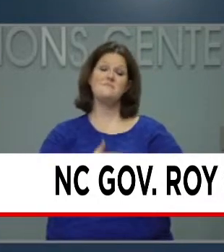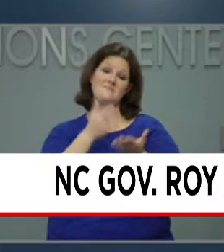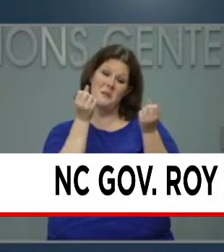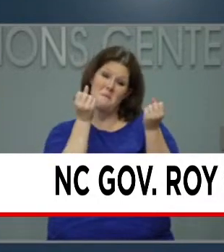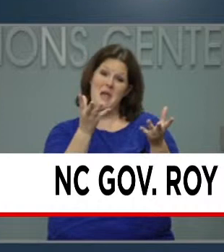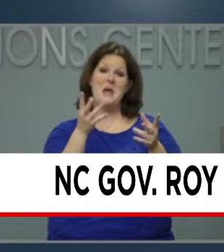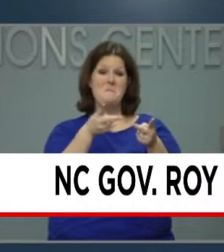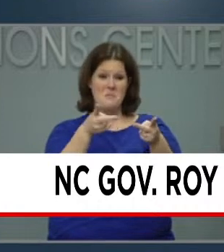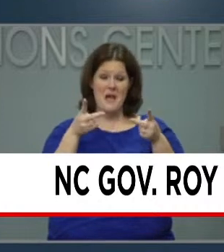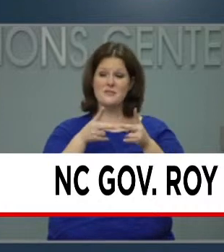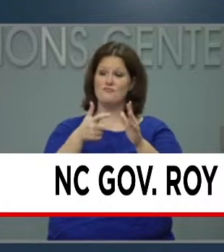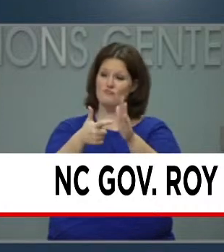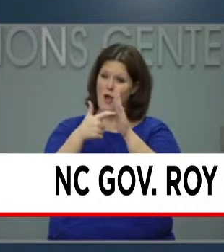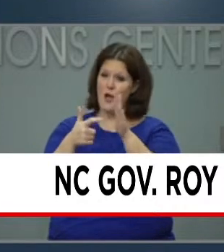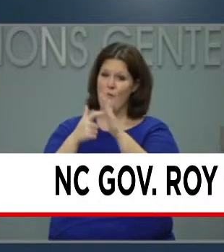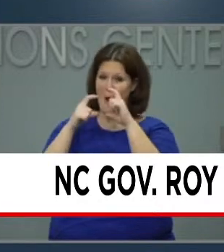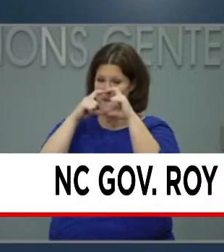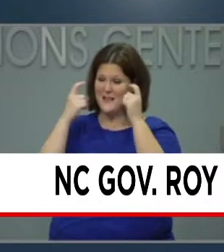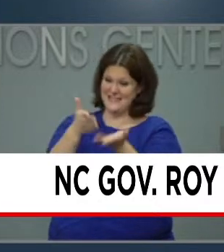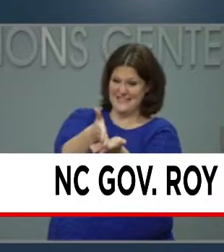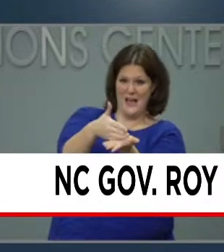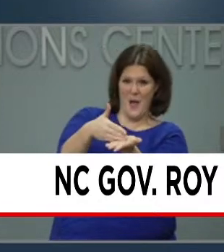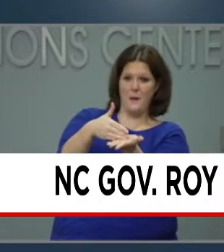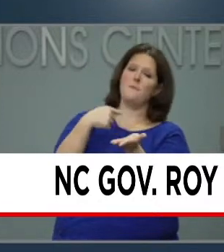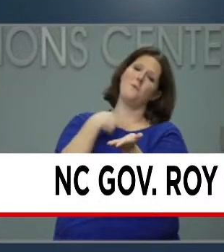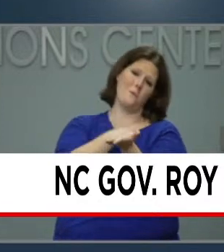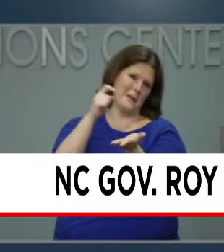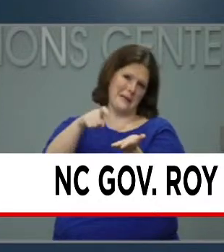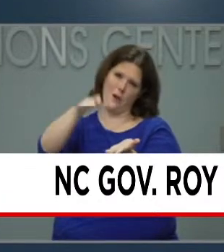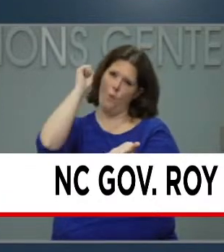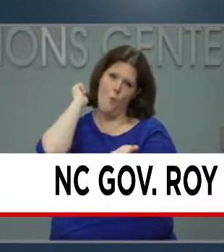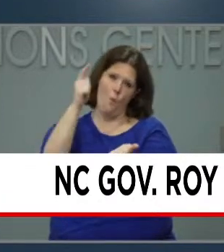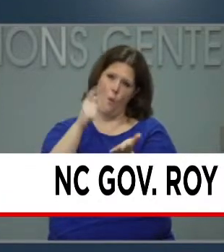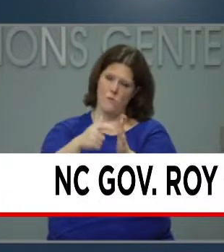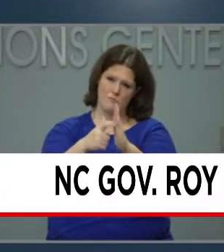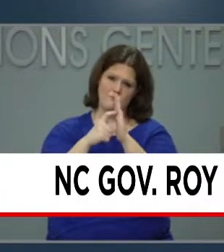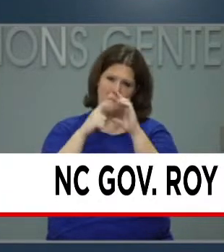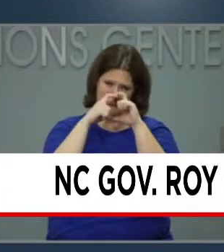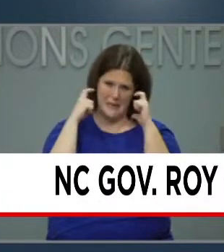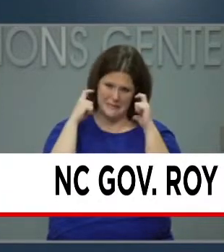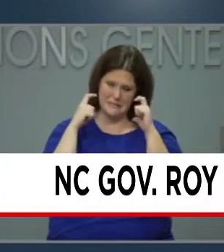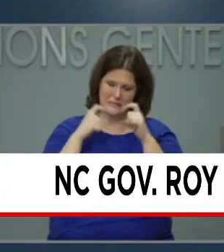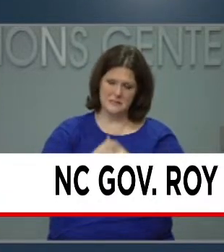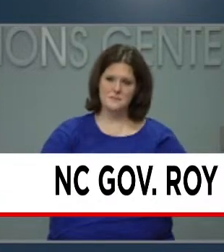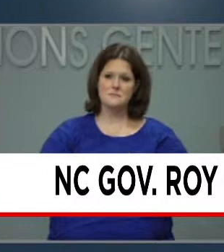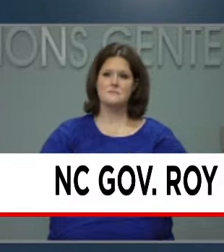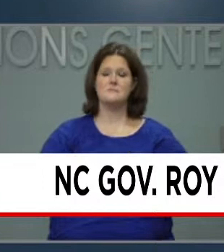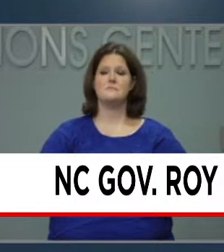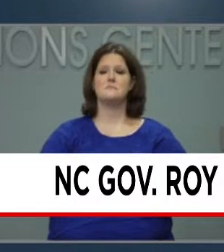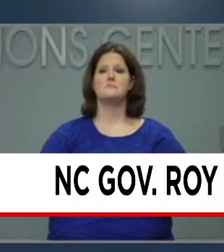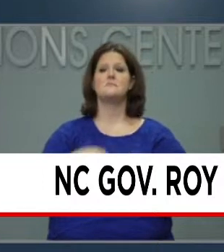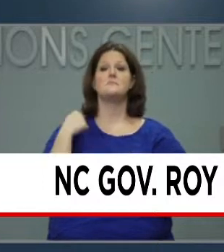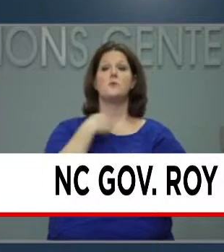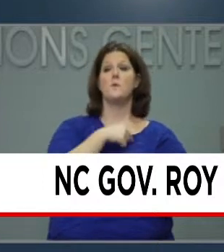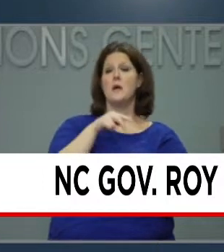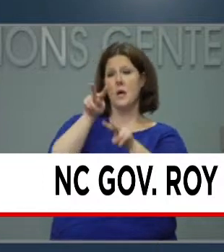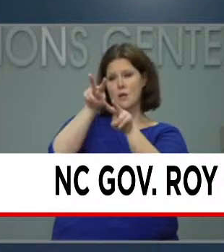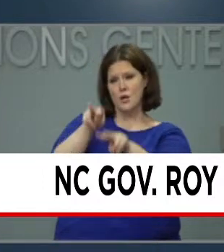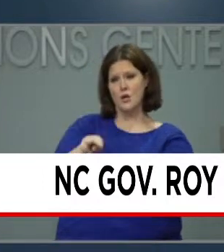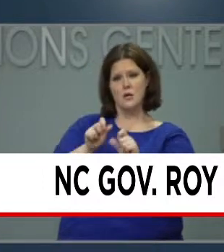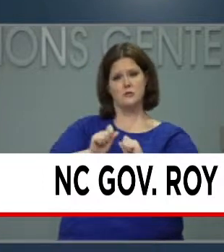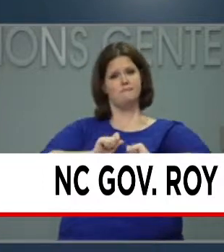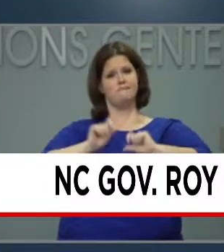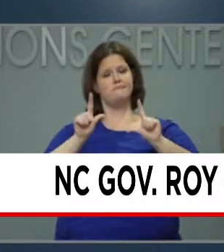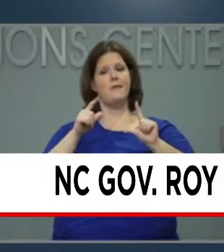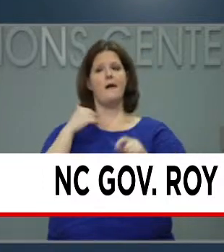face coverings. We need all to do so. As we move to look at our vaccinations, there is good news. North